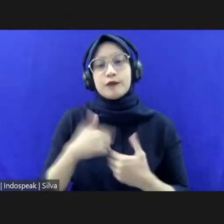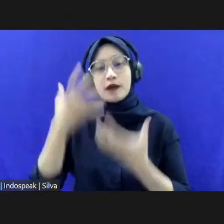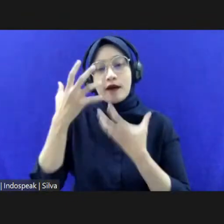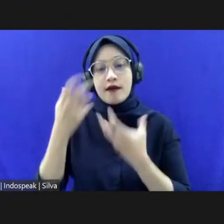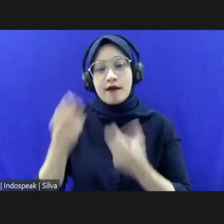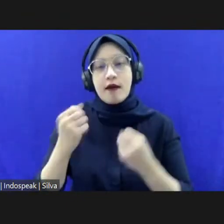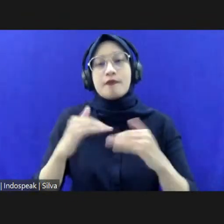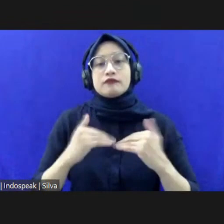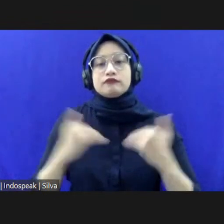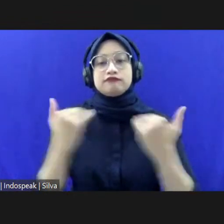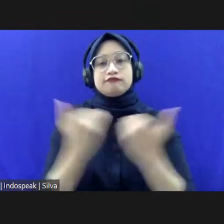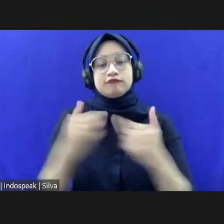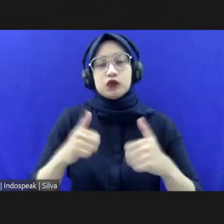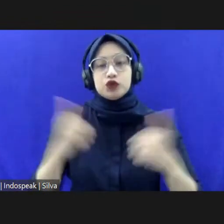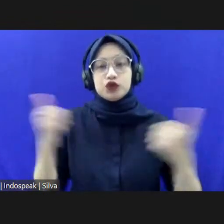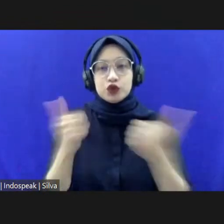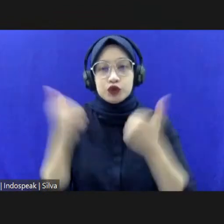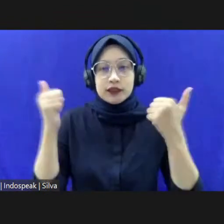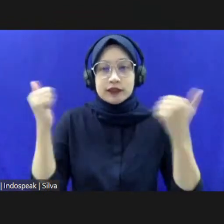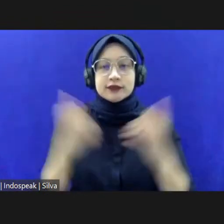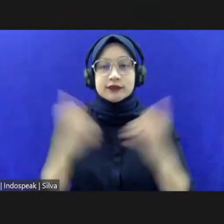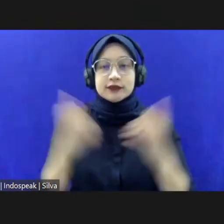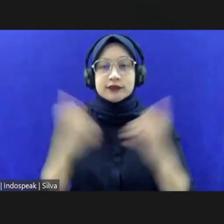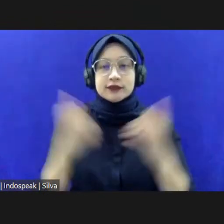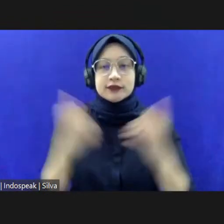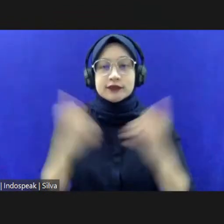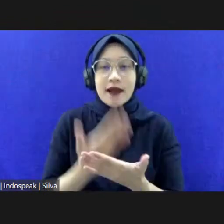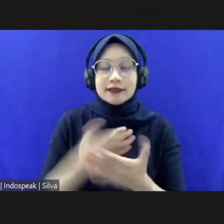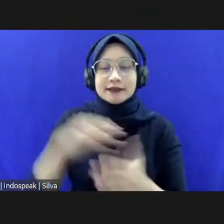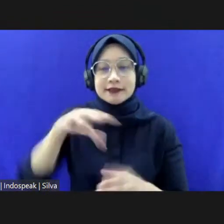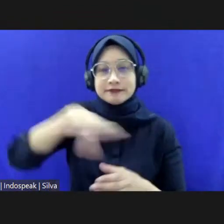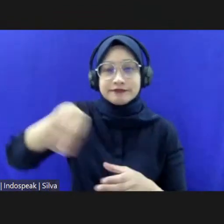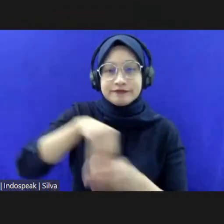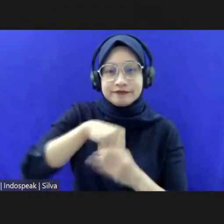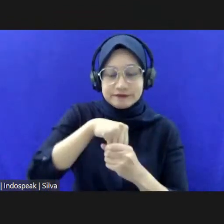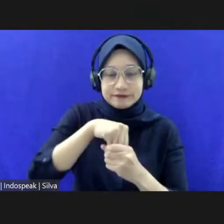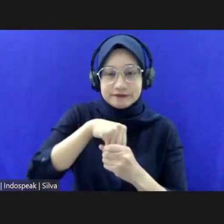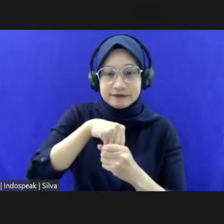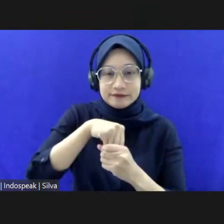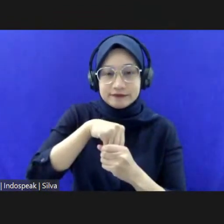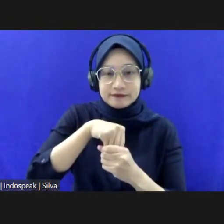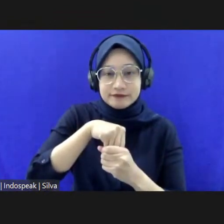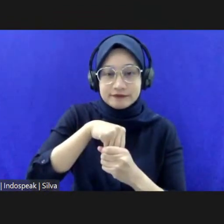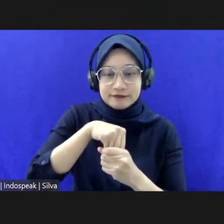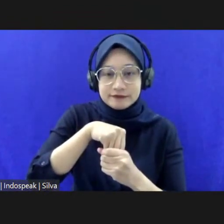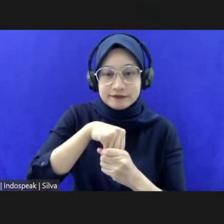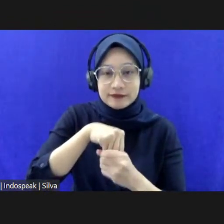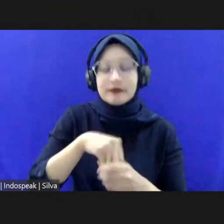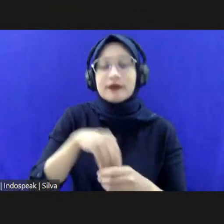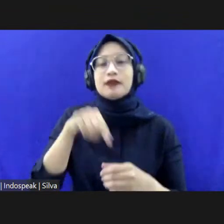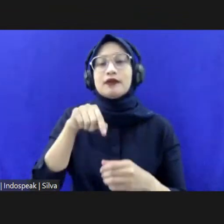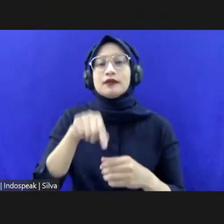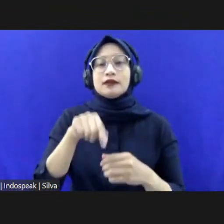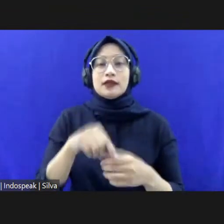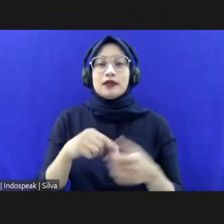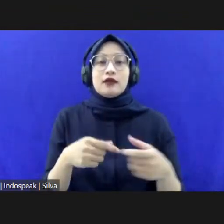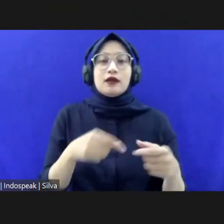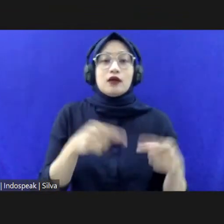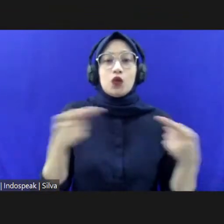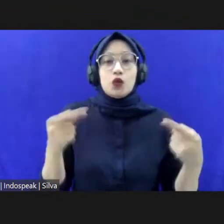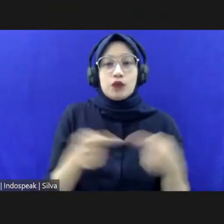more importantly, thank you so much for being part of the better relations between Indonesia and Australia. Terima kasih.